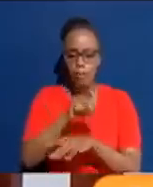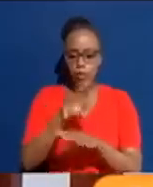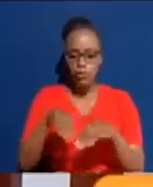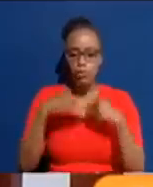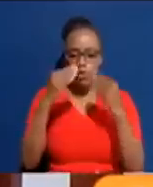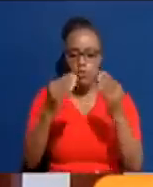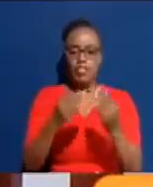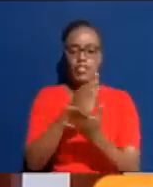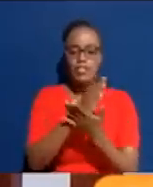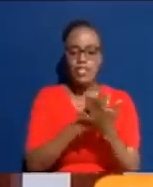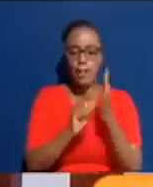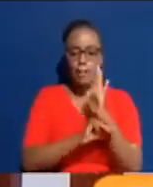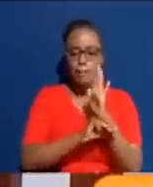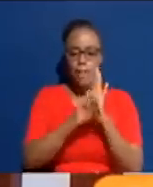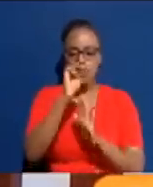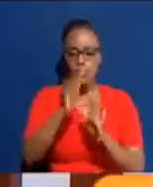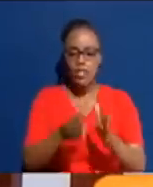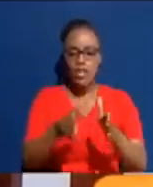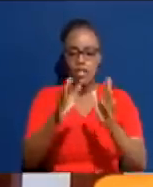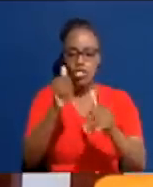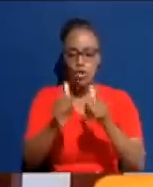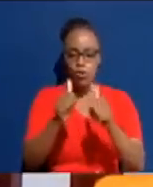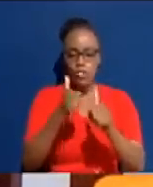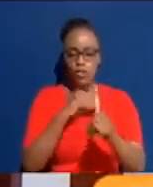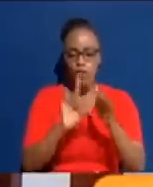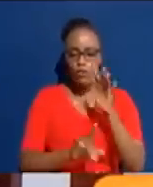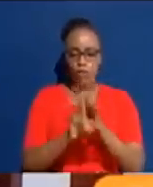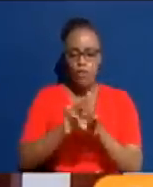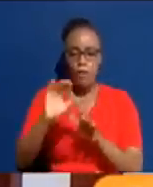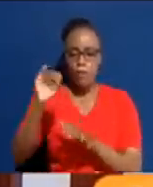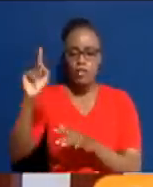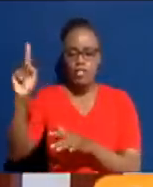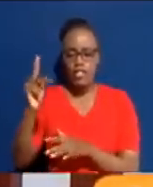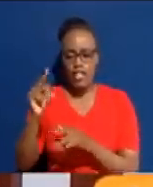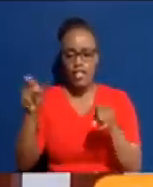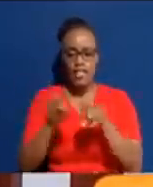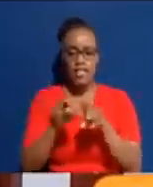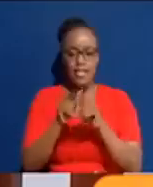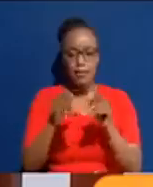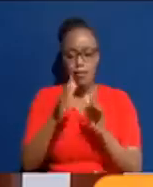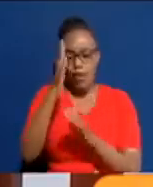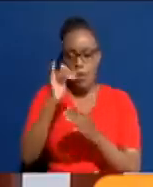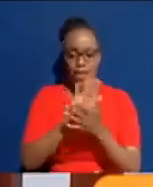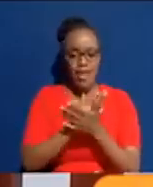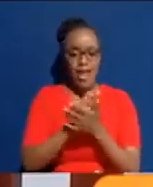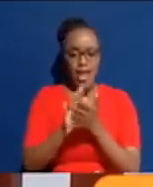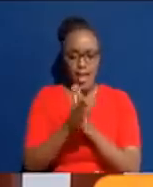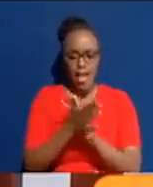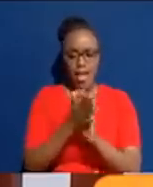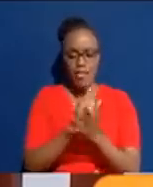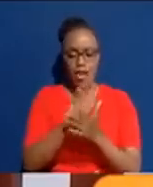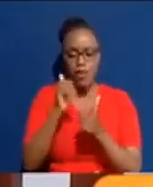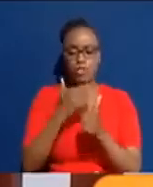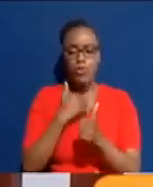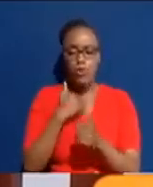provide some mature direction. Those that come from Mountain Kenya, the same, because none of us wants to be